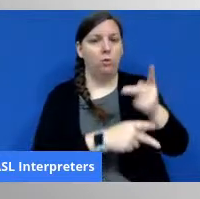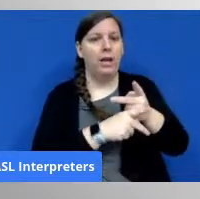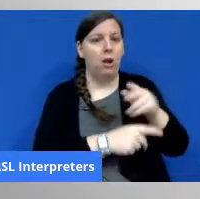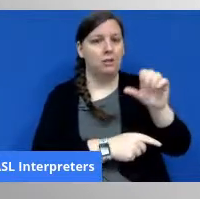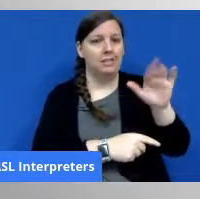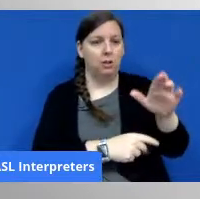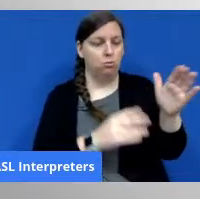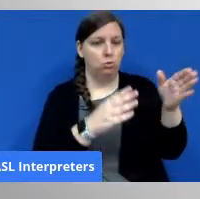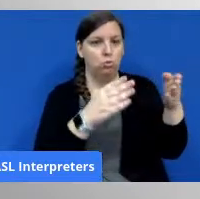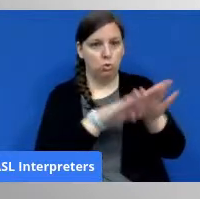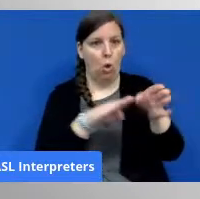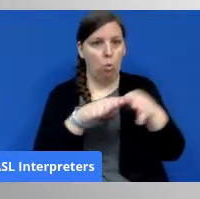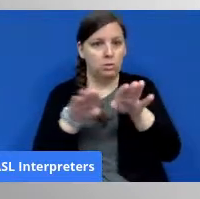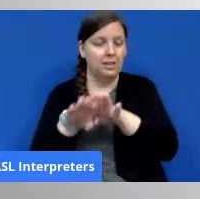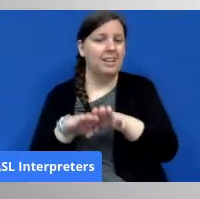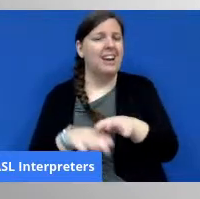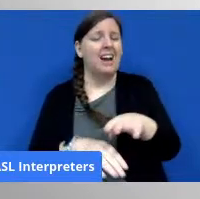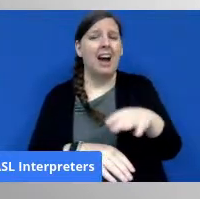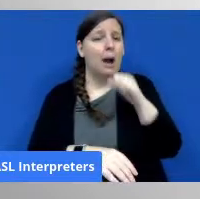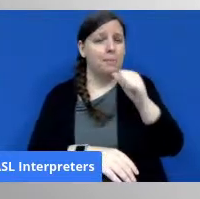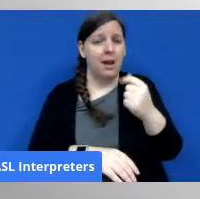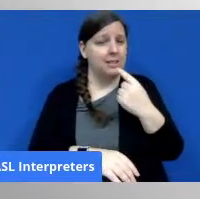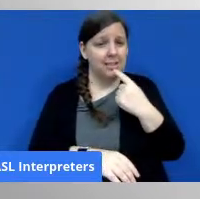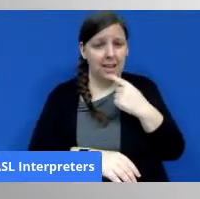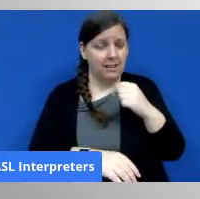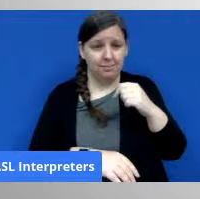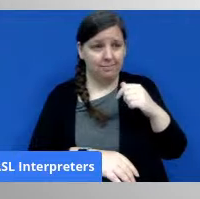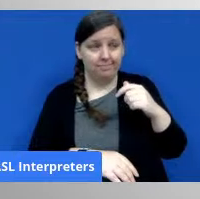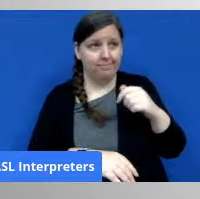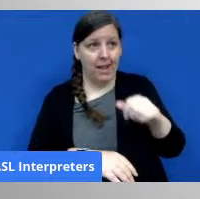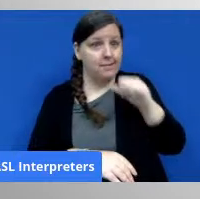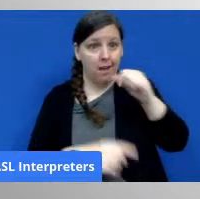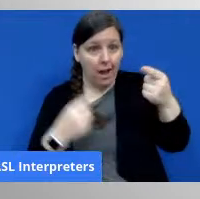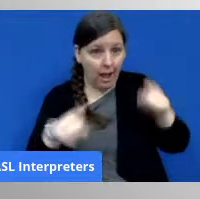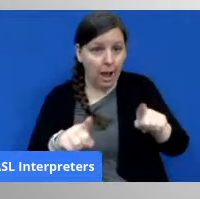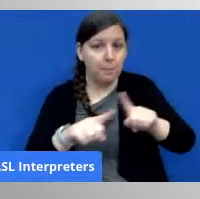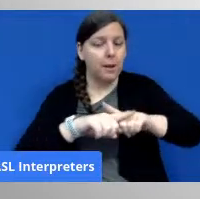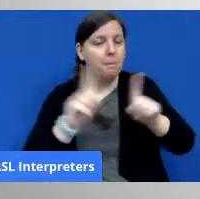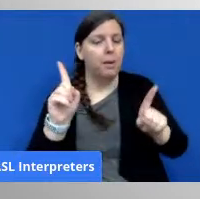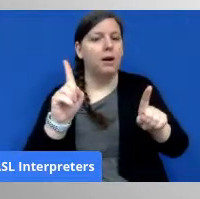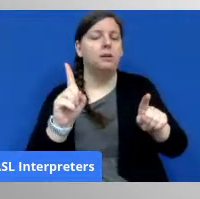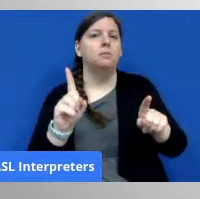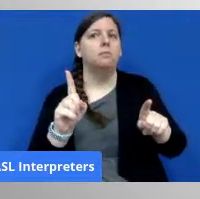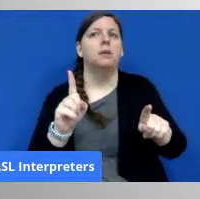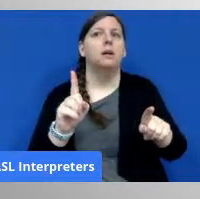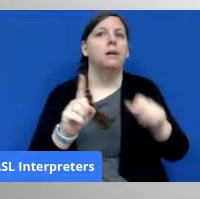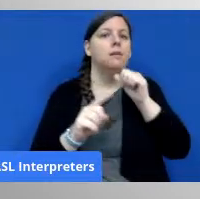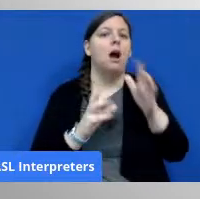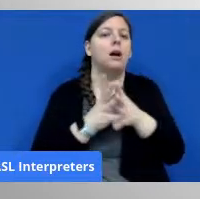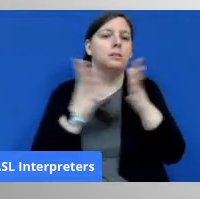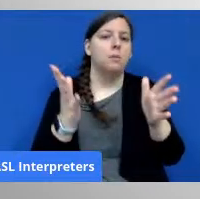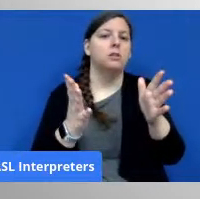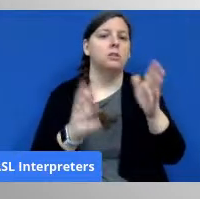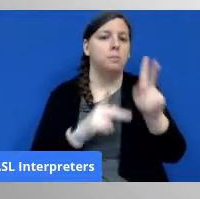that I think that people are afraid of yet. Now, it doesn't mean that's not something that we should be thinking about.